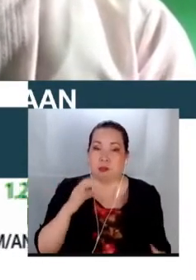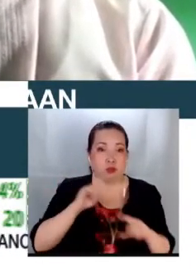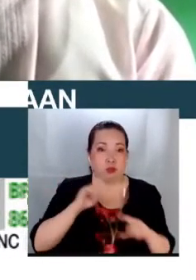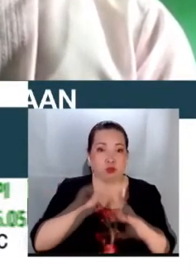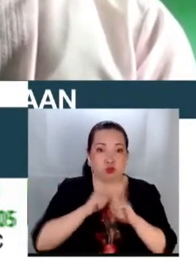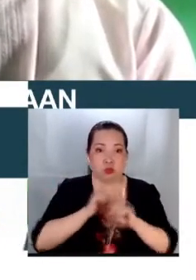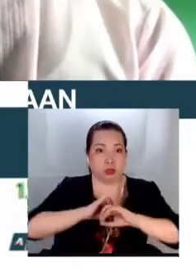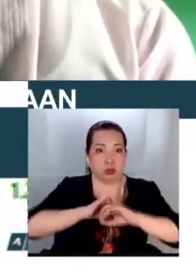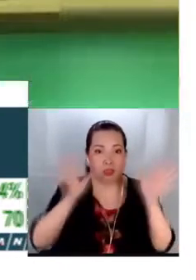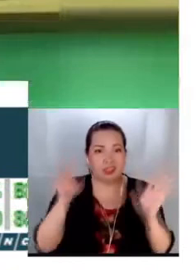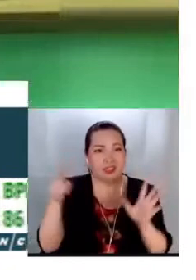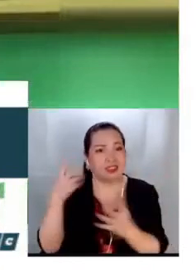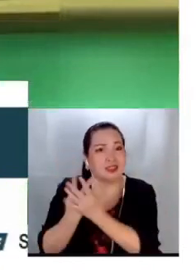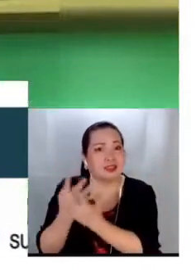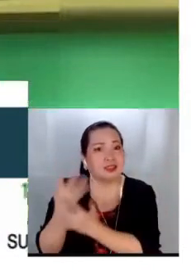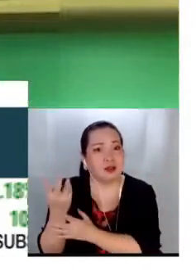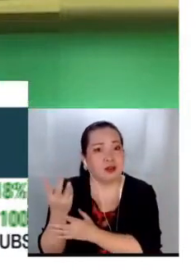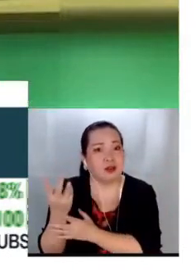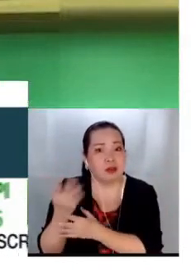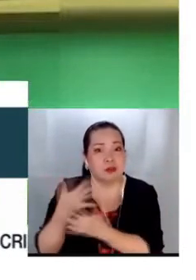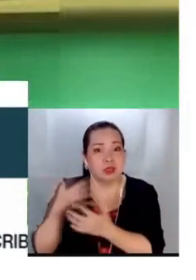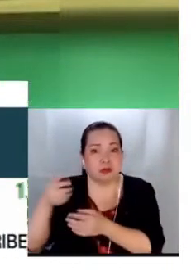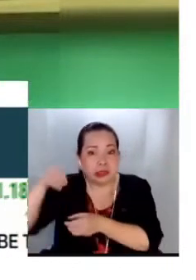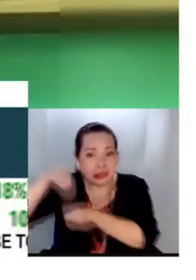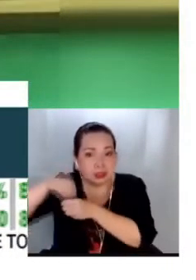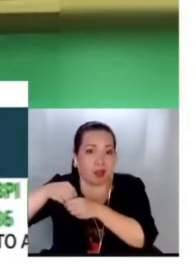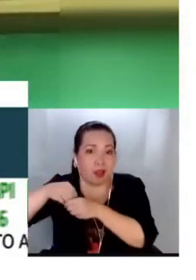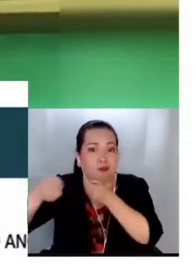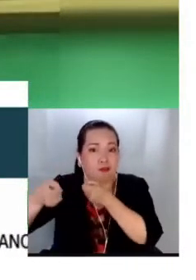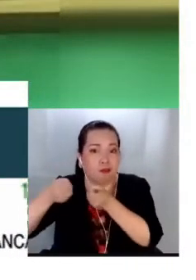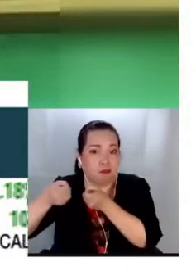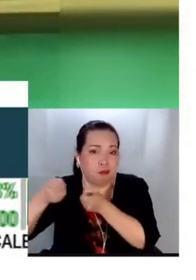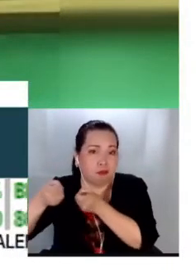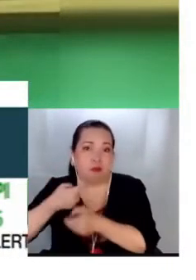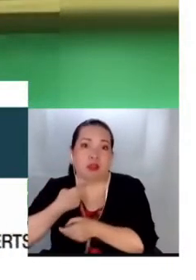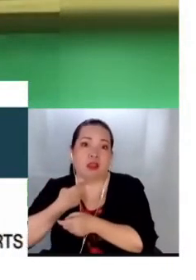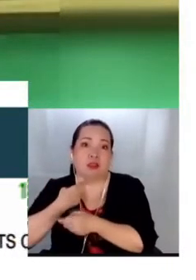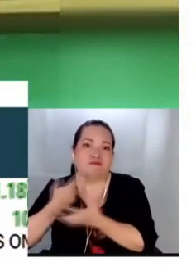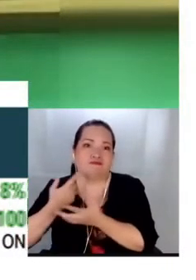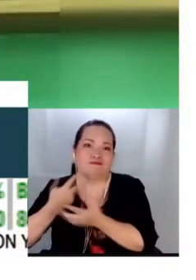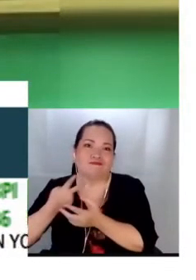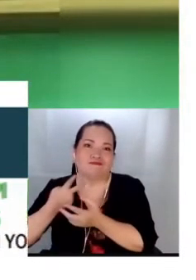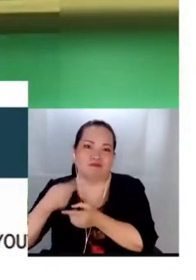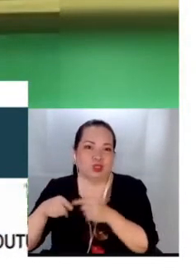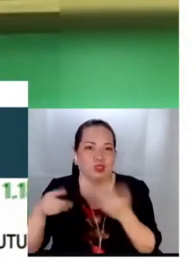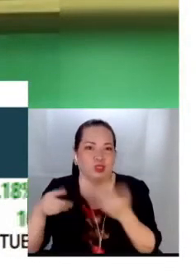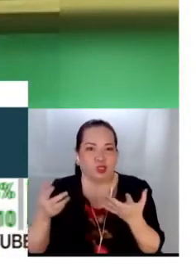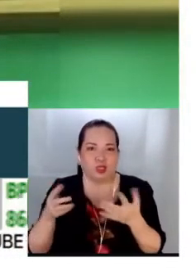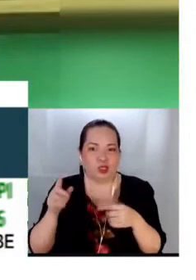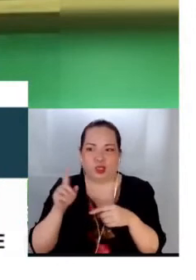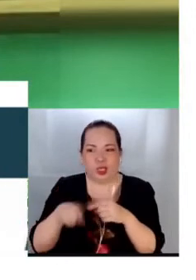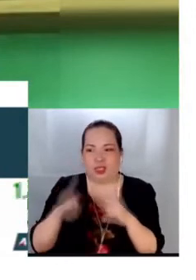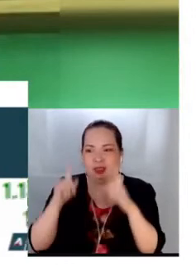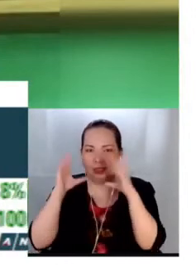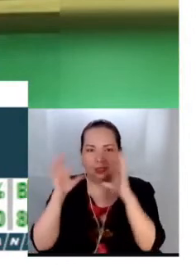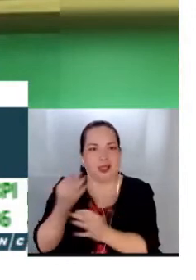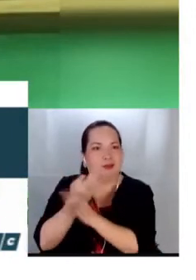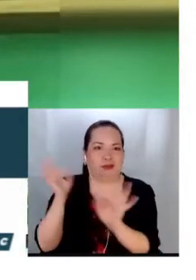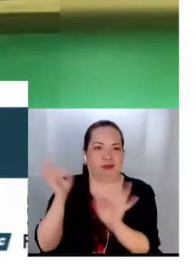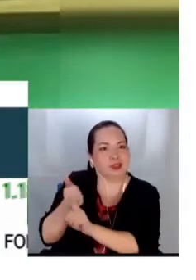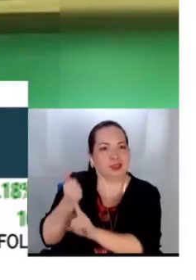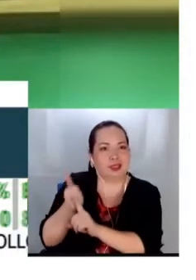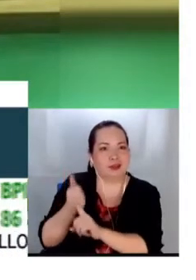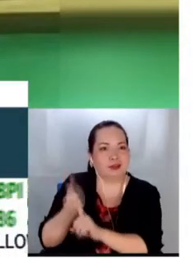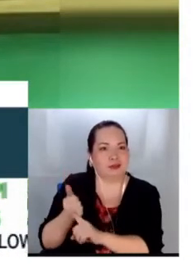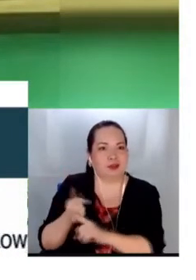ay nakakulong, kontrolado sila sa loob, at wala silang kontrol sa sarili nilang kalayaan. So, kapit sa